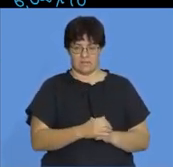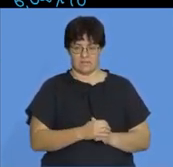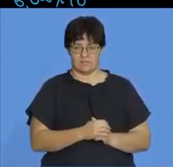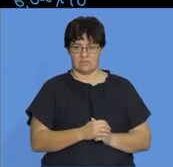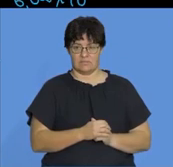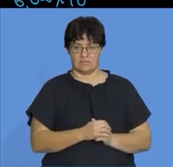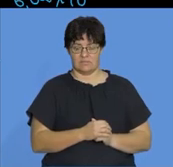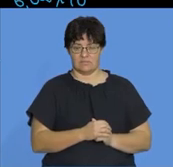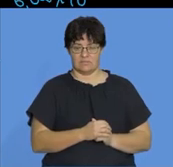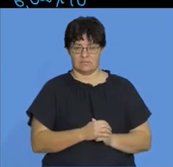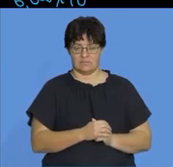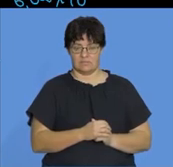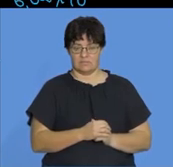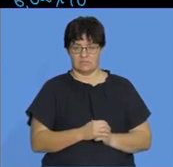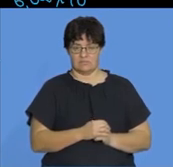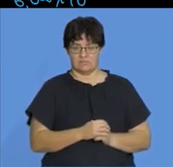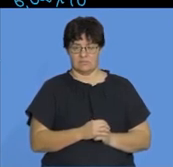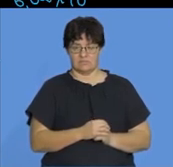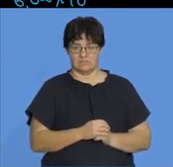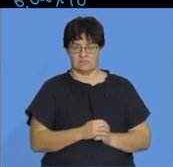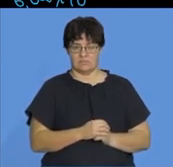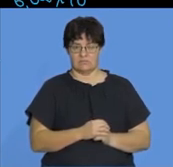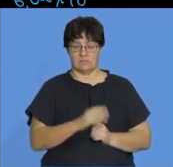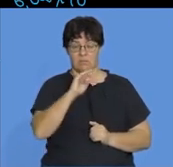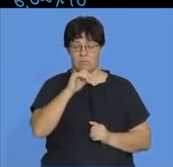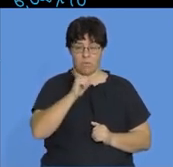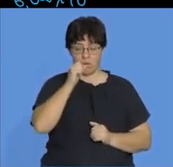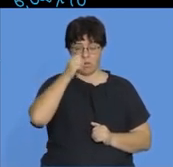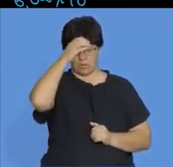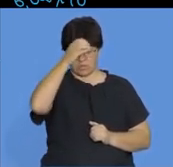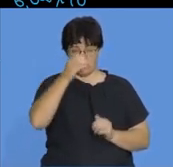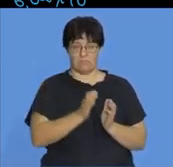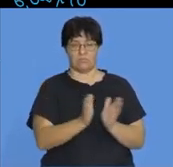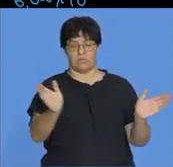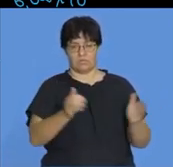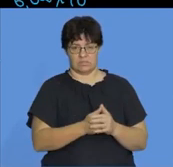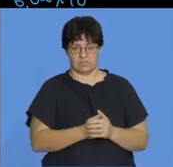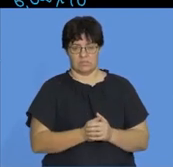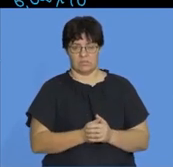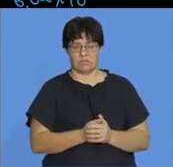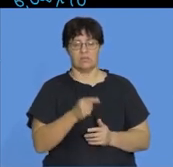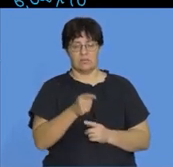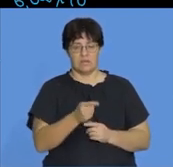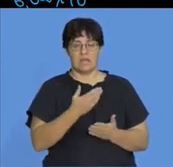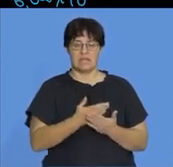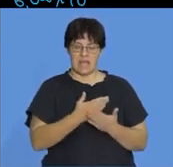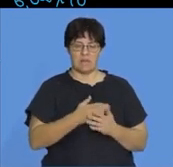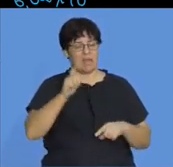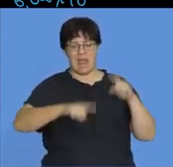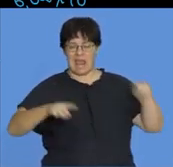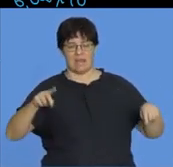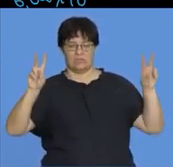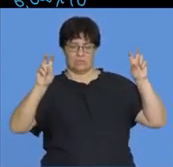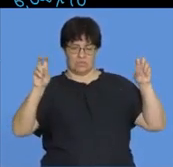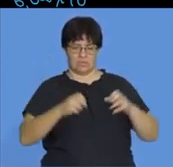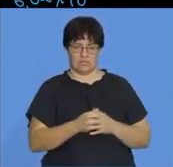of particles, okay. So, you know, the mole concept is quite broad, and the questions on stoichiometry can